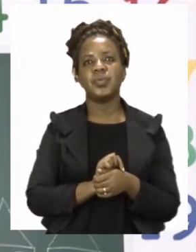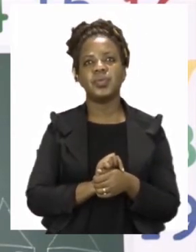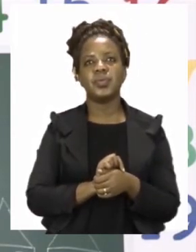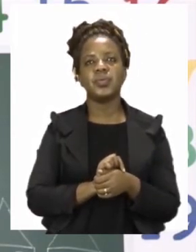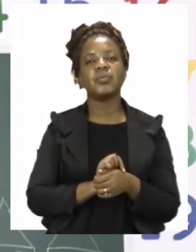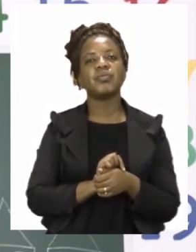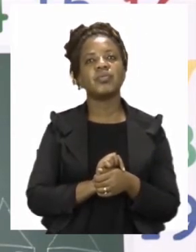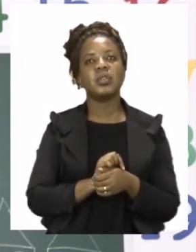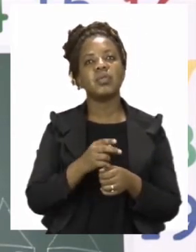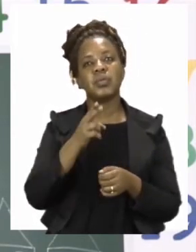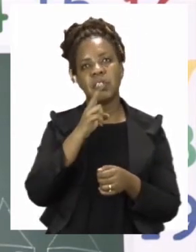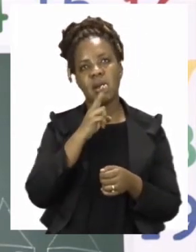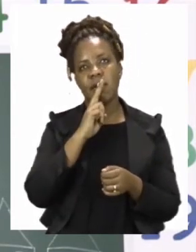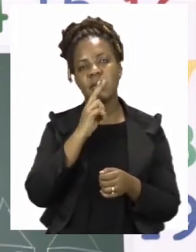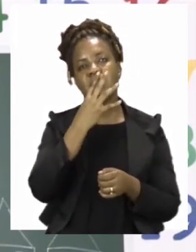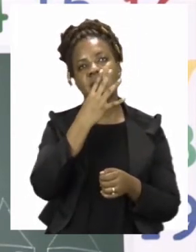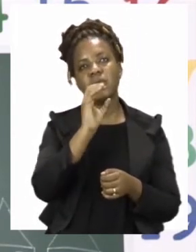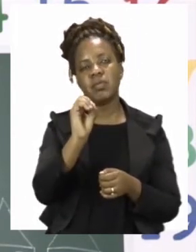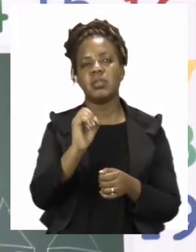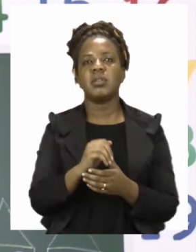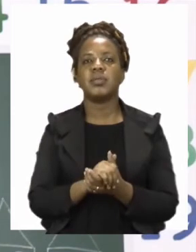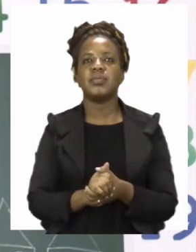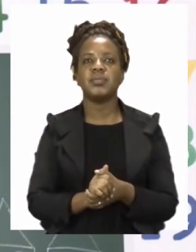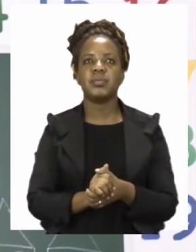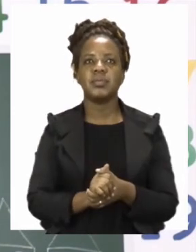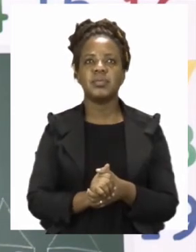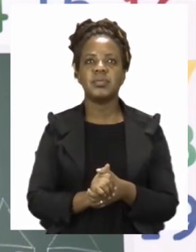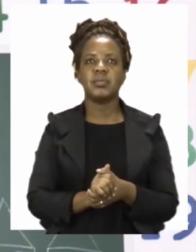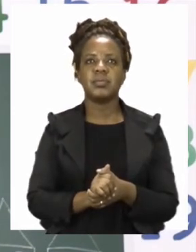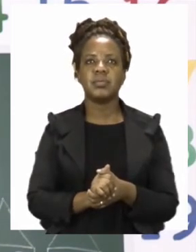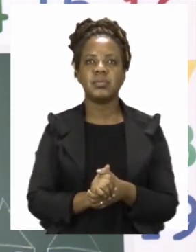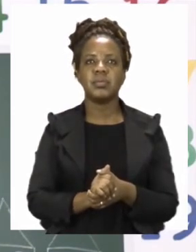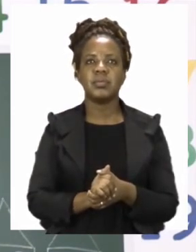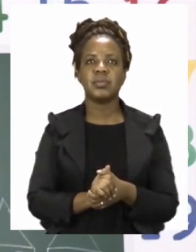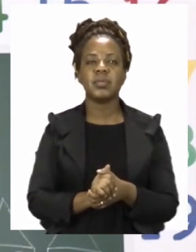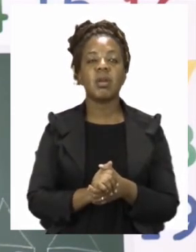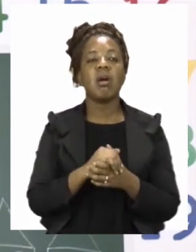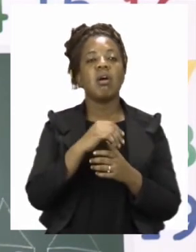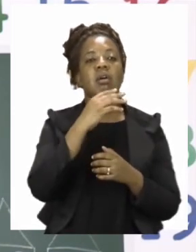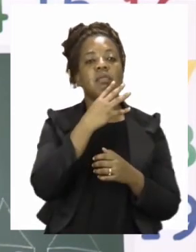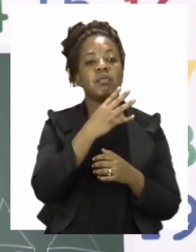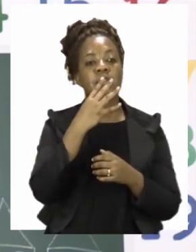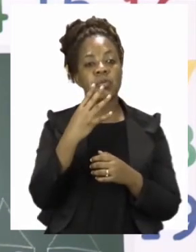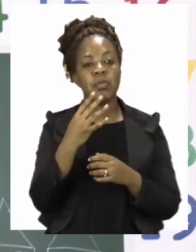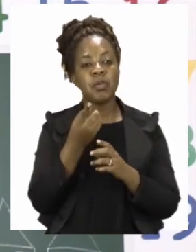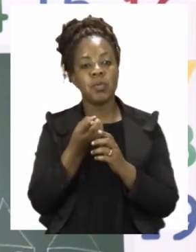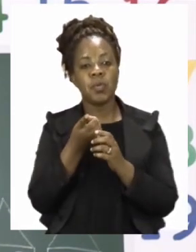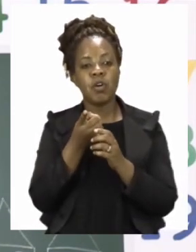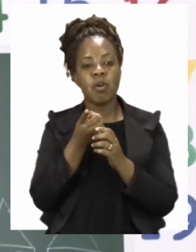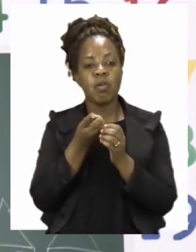decade number because we are counting in tens, rounding off to the nearest